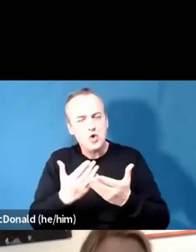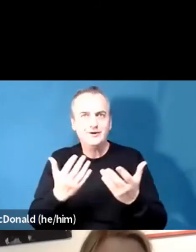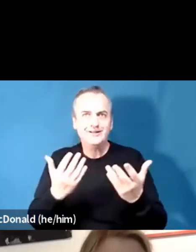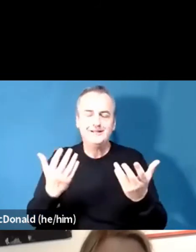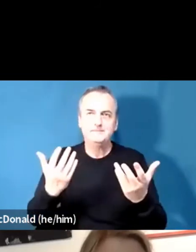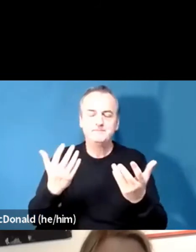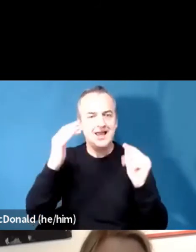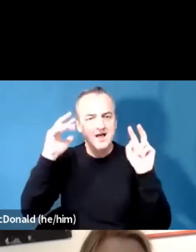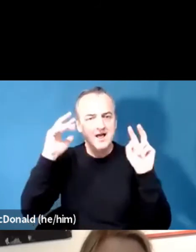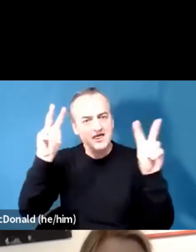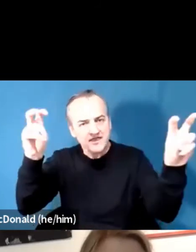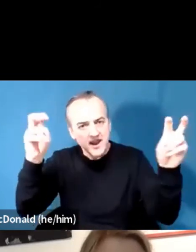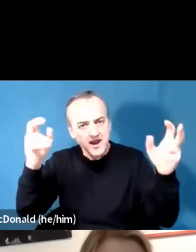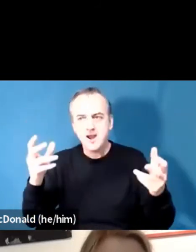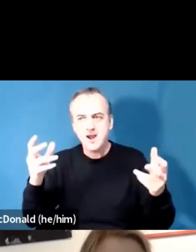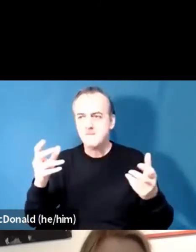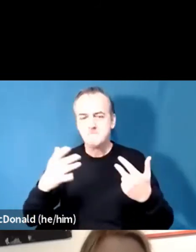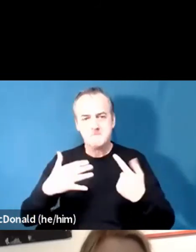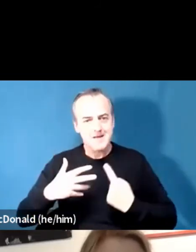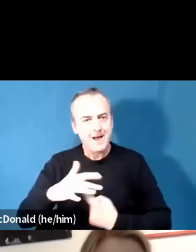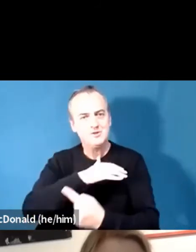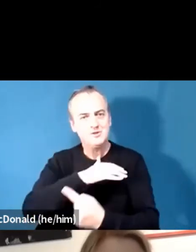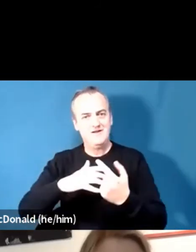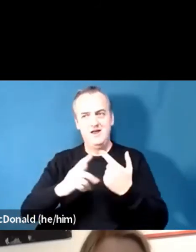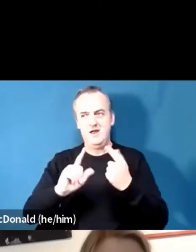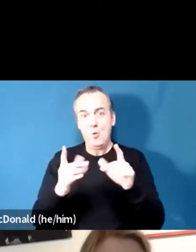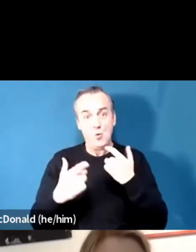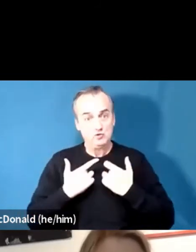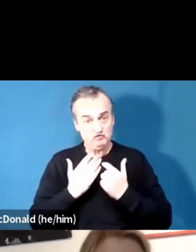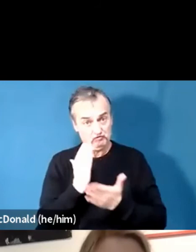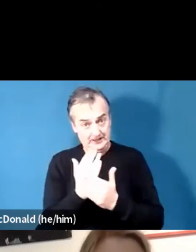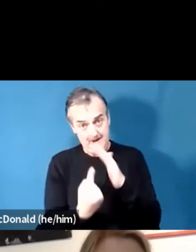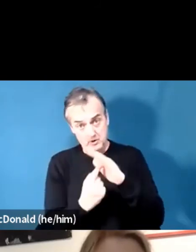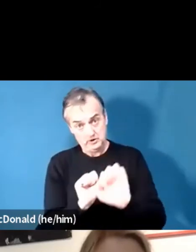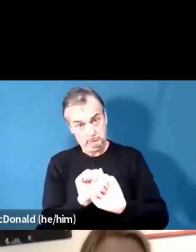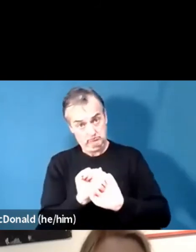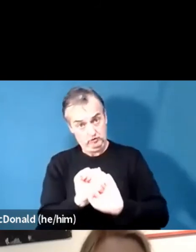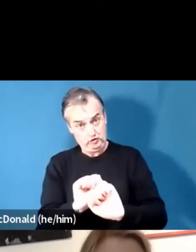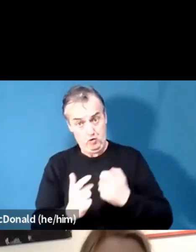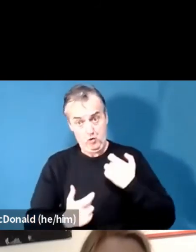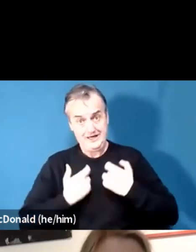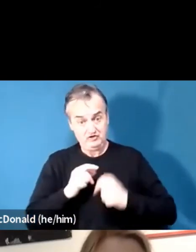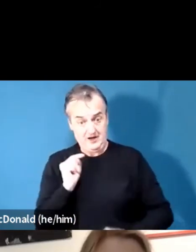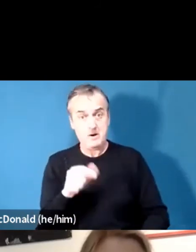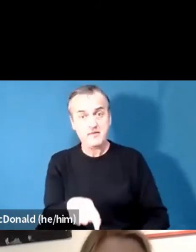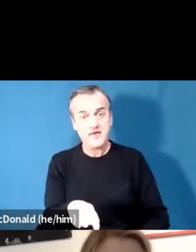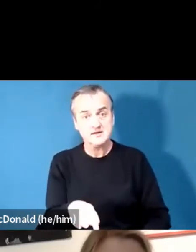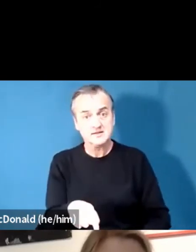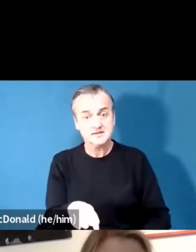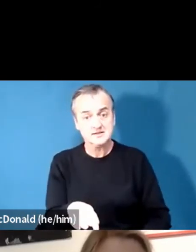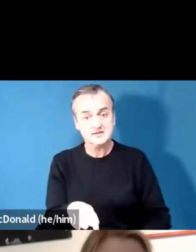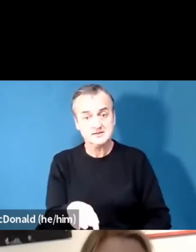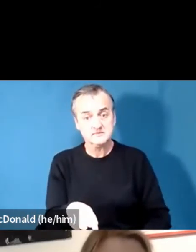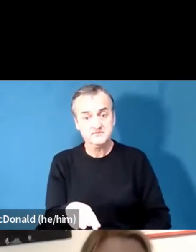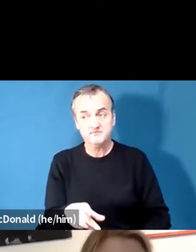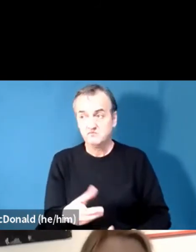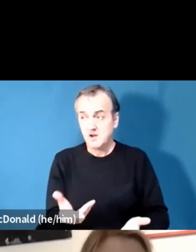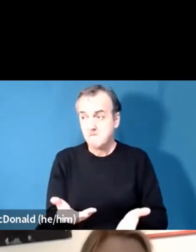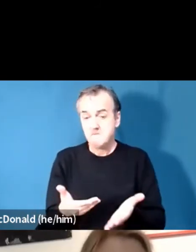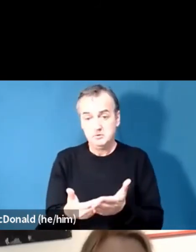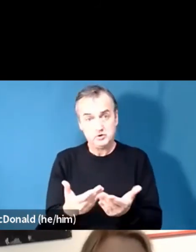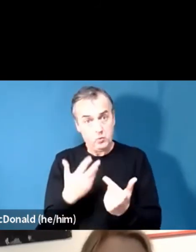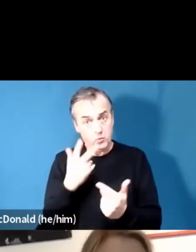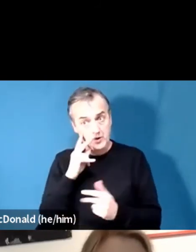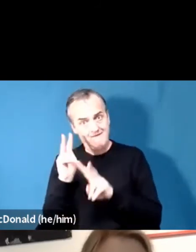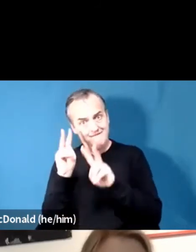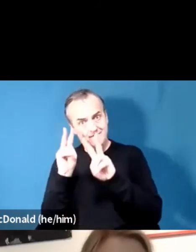story or theme, whatever is exciting to you and whatever is going to change the reader and the